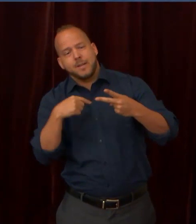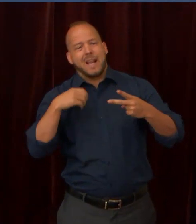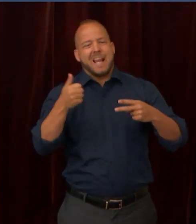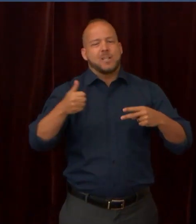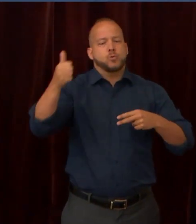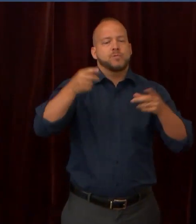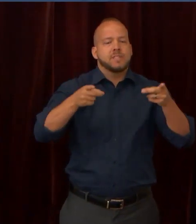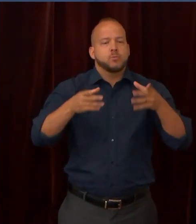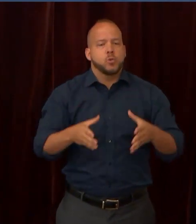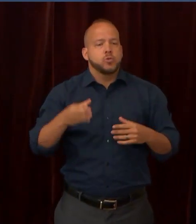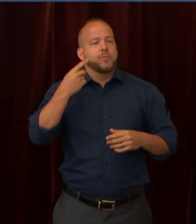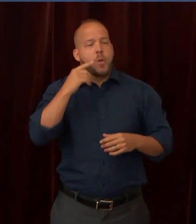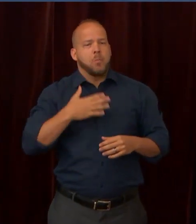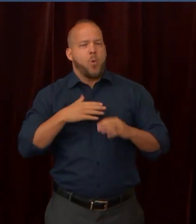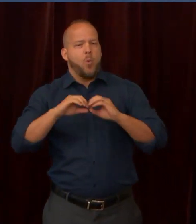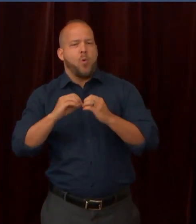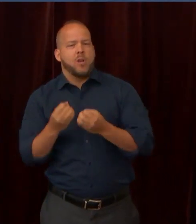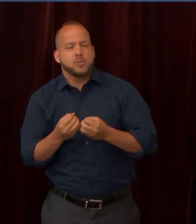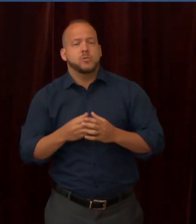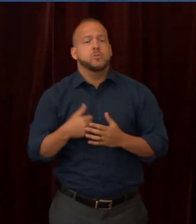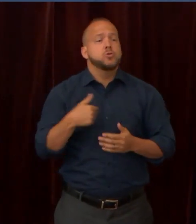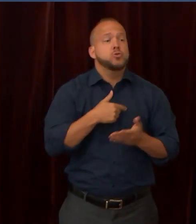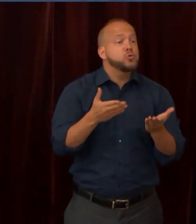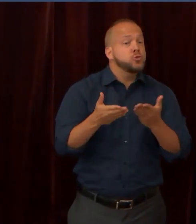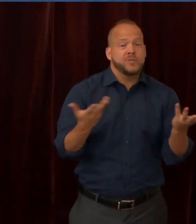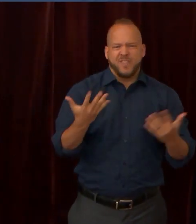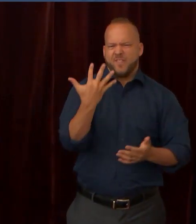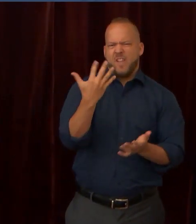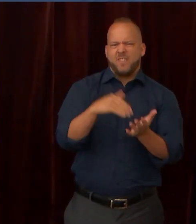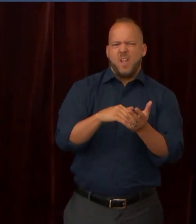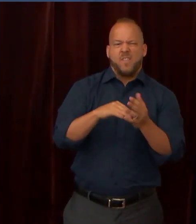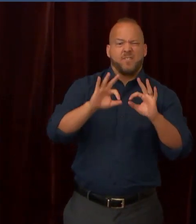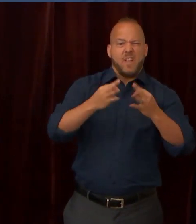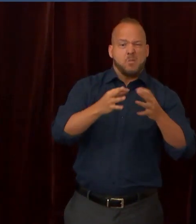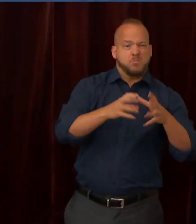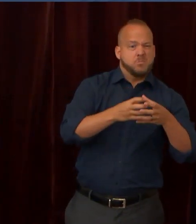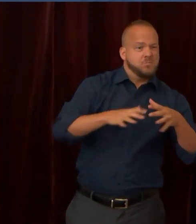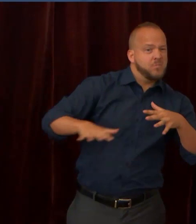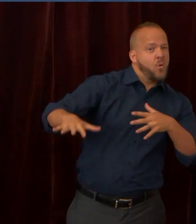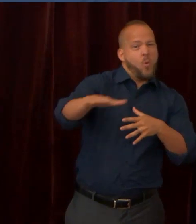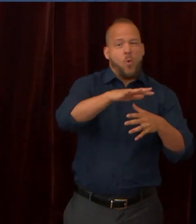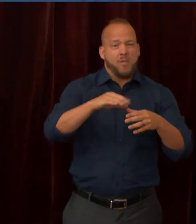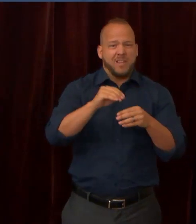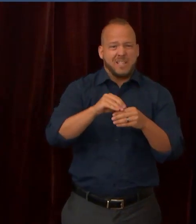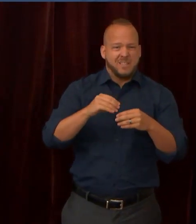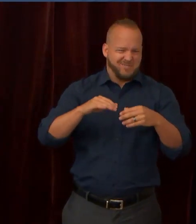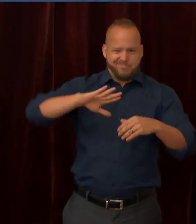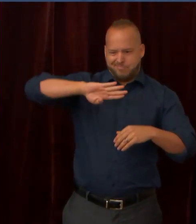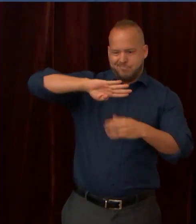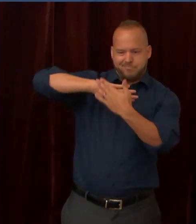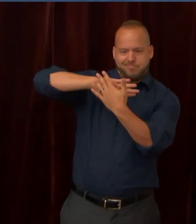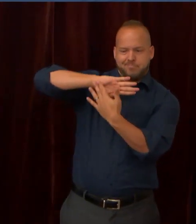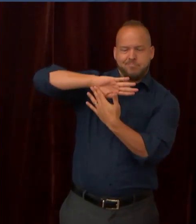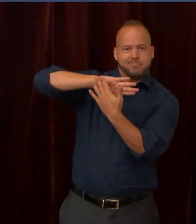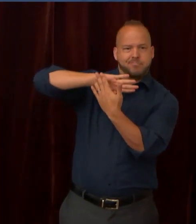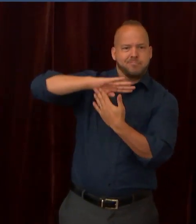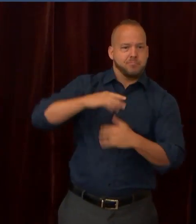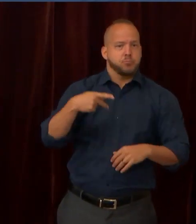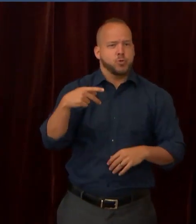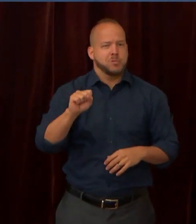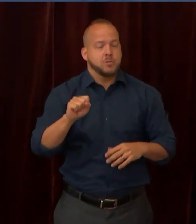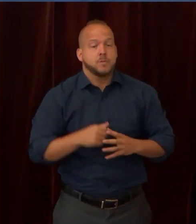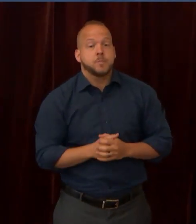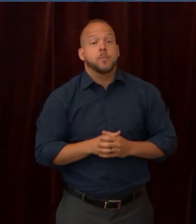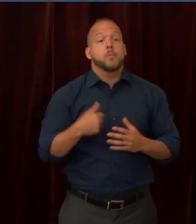over 5,000 families across Puget Sound. The Muslim community recently completed the beautiful month of